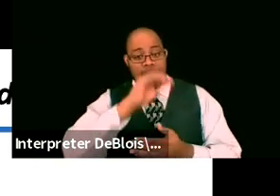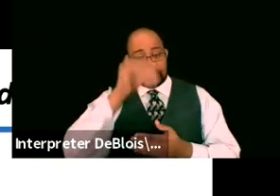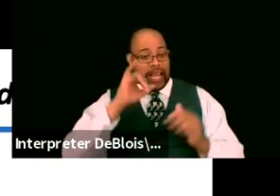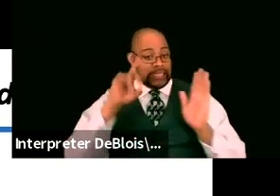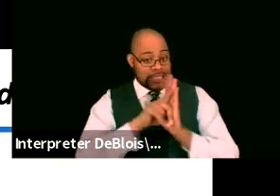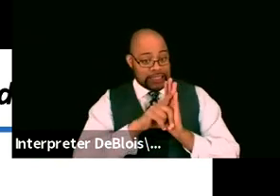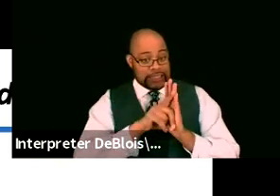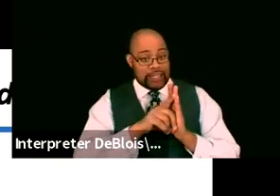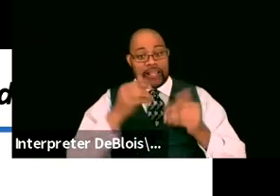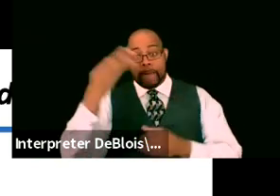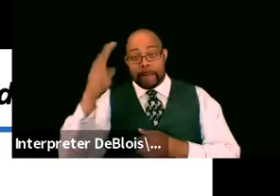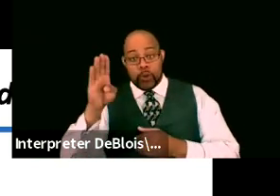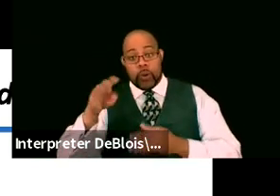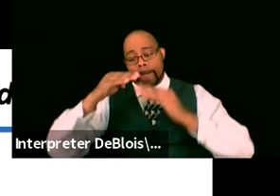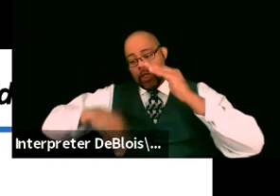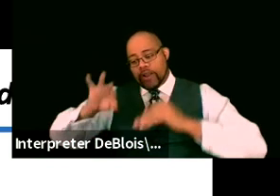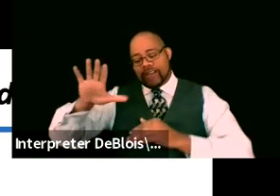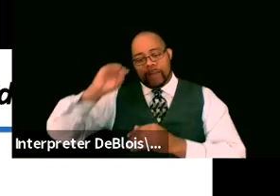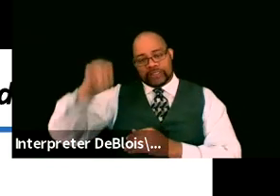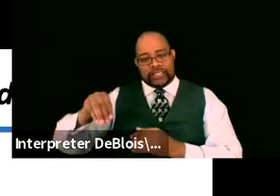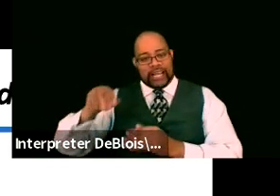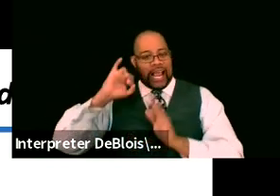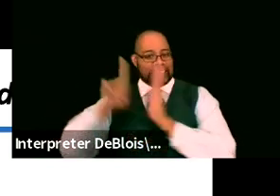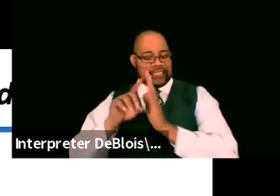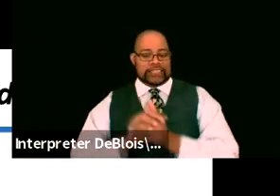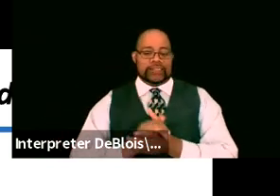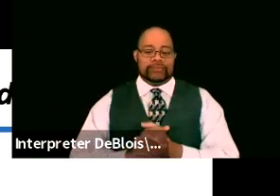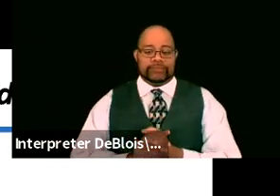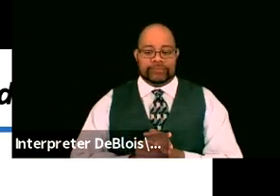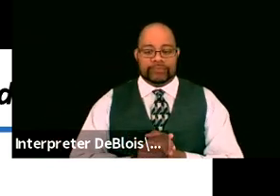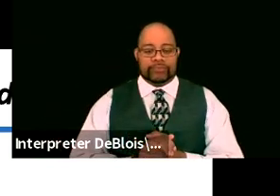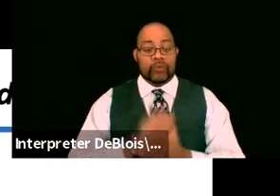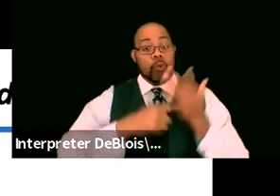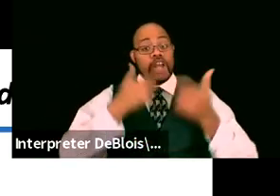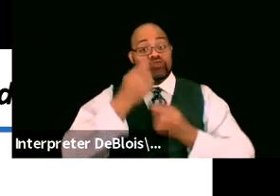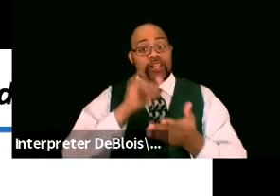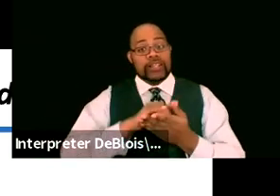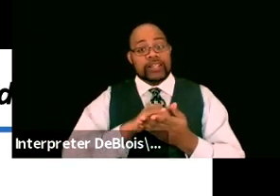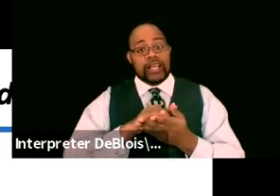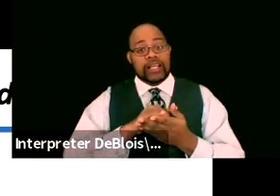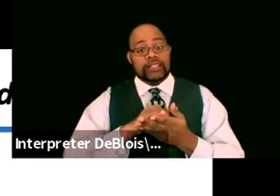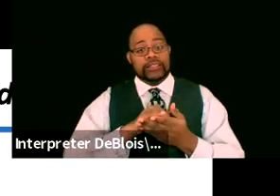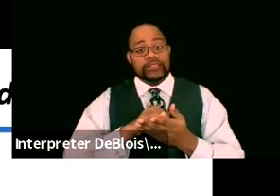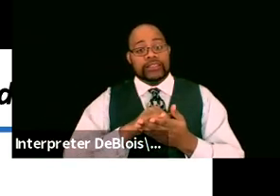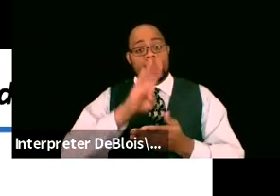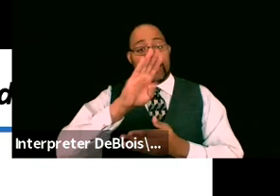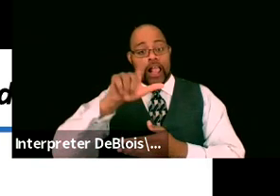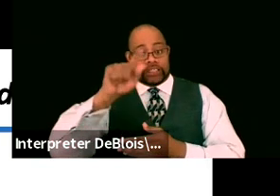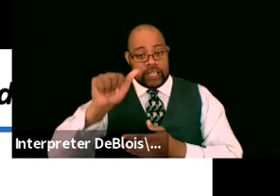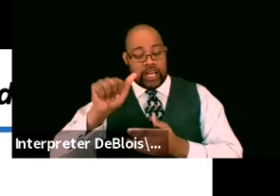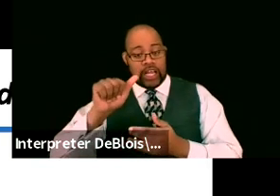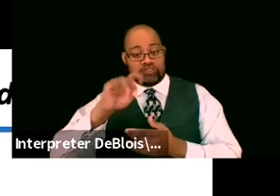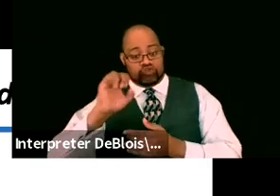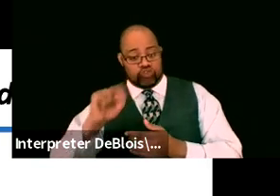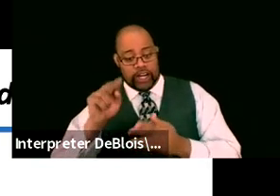identity. Anything in blue is below 95% identity. And what's interesting is that the Burkholderia lata type strain that is